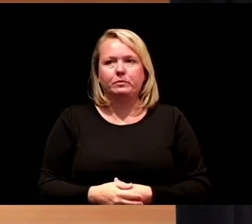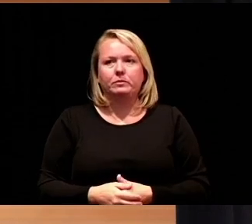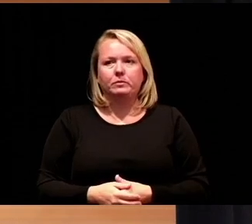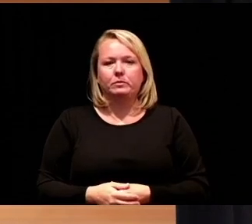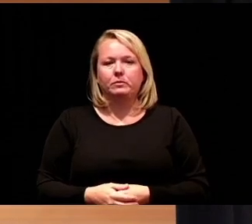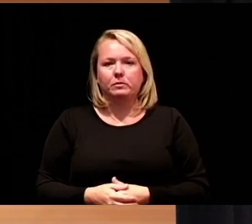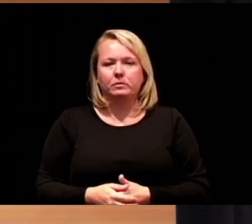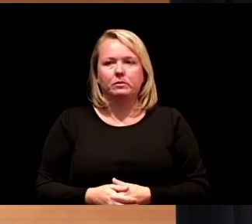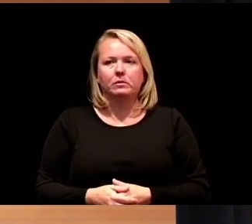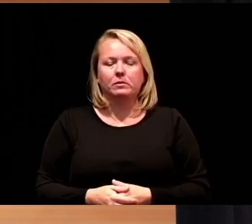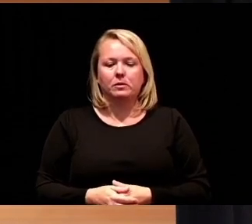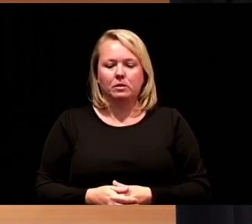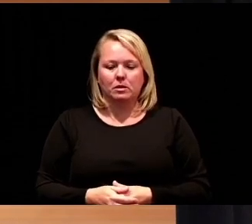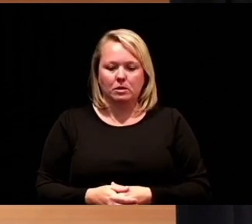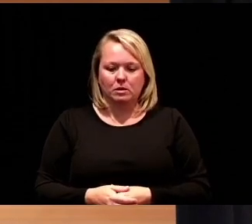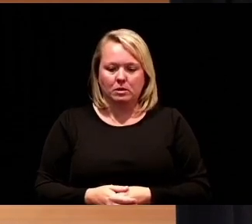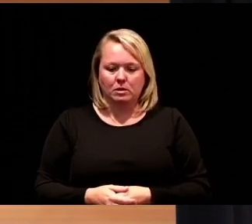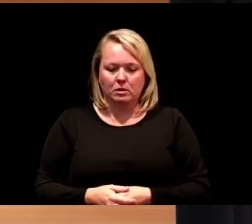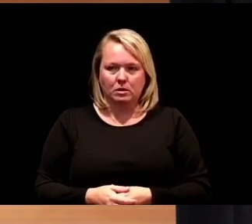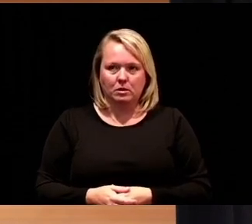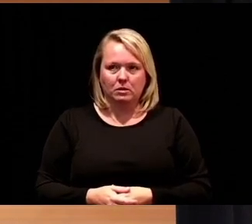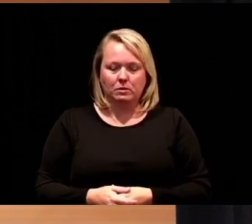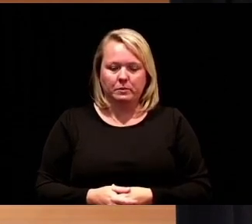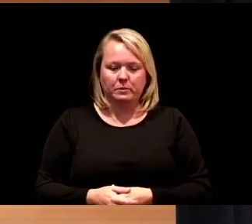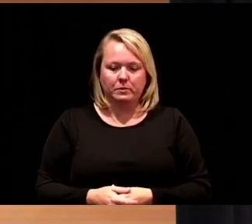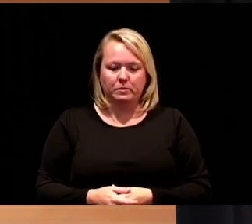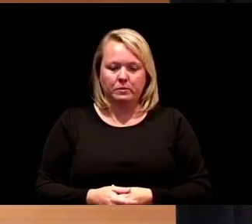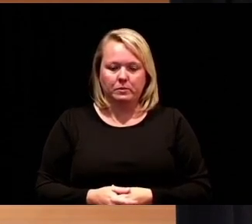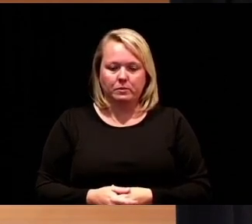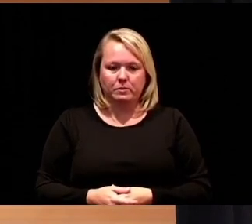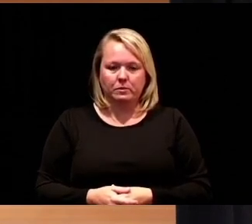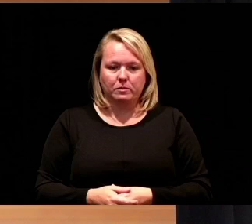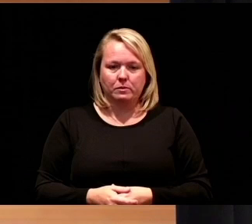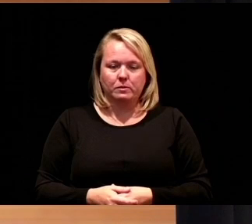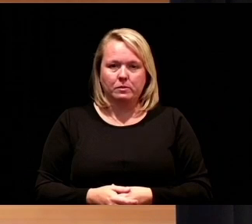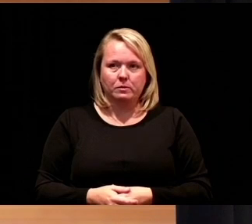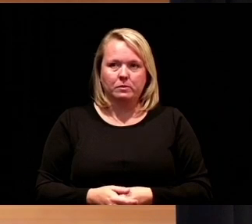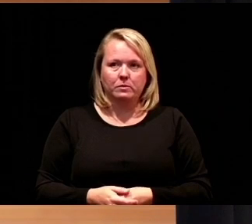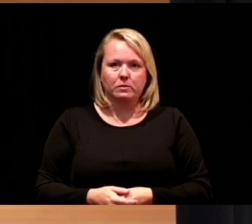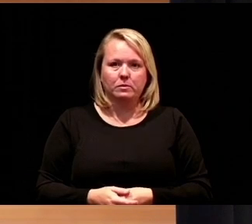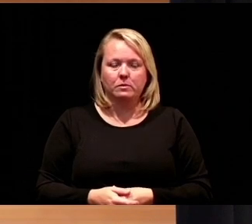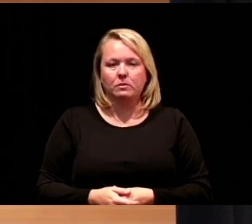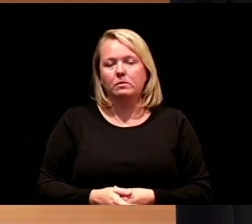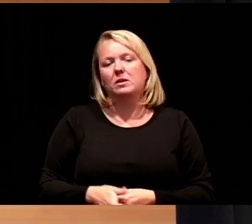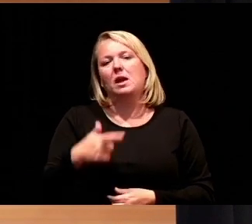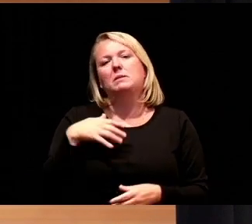cases. It's very difficult to use in cases involving ma and pa